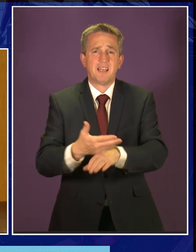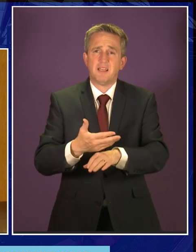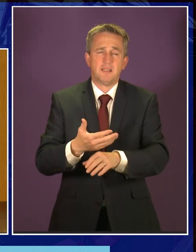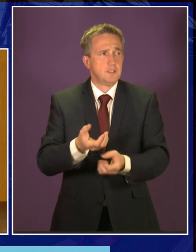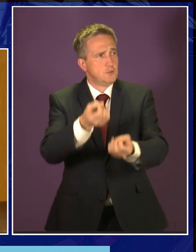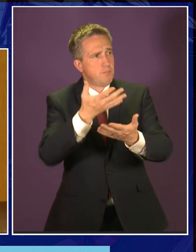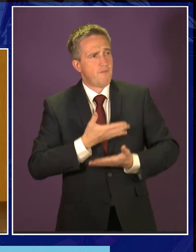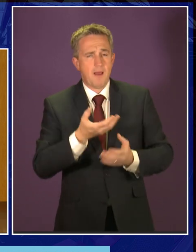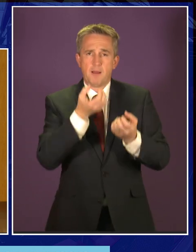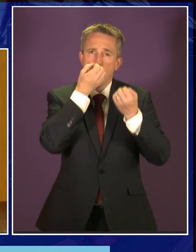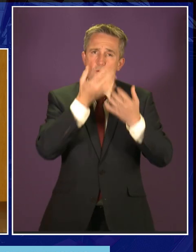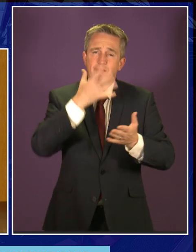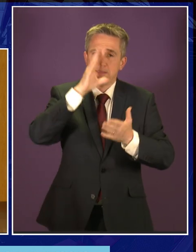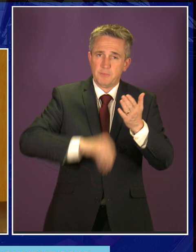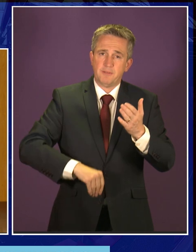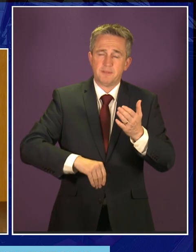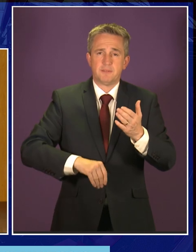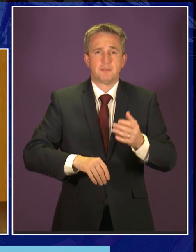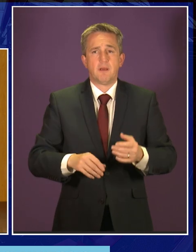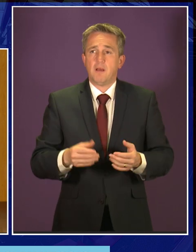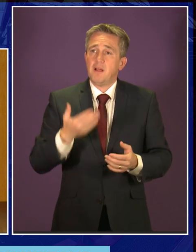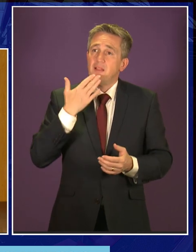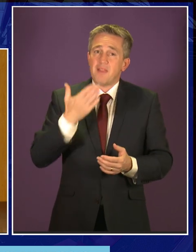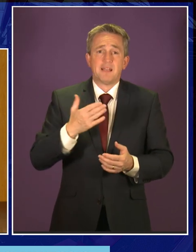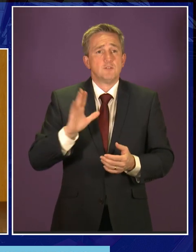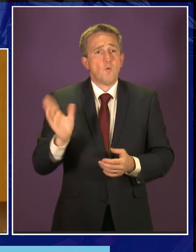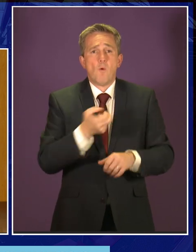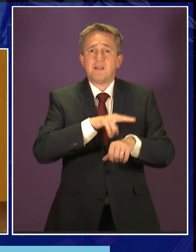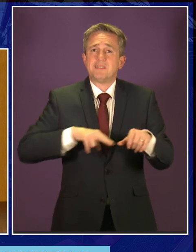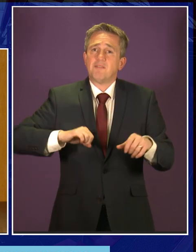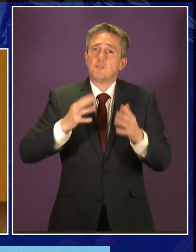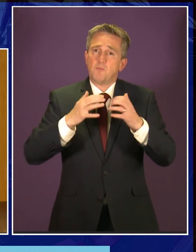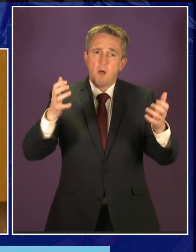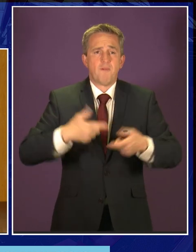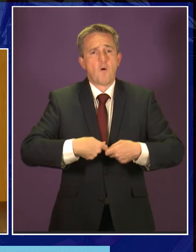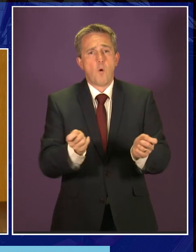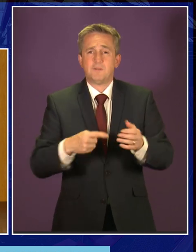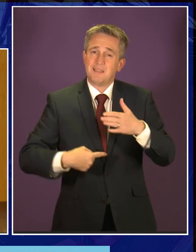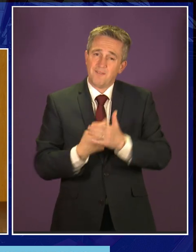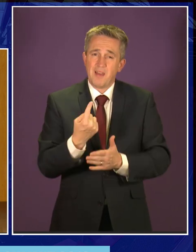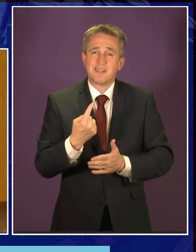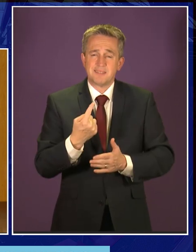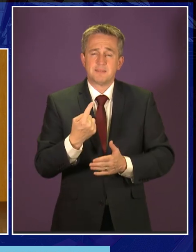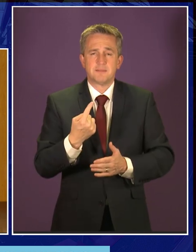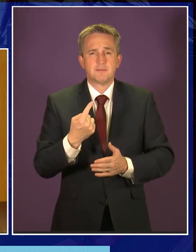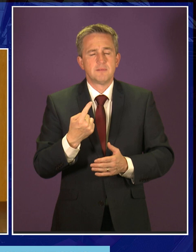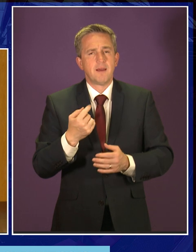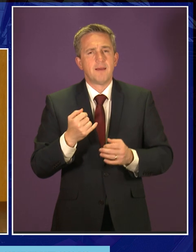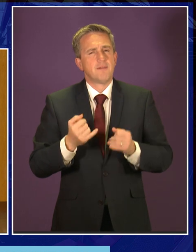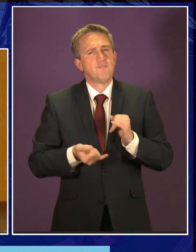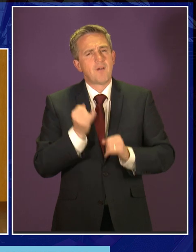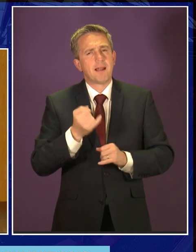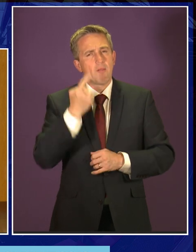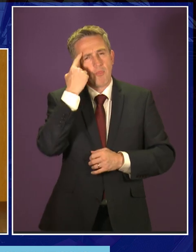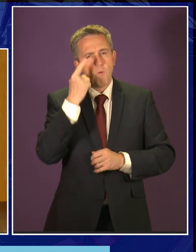give us this experience. I'd like to thank them for welcoming this summit and for hosting us so graciously. My final thought